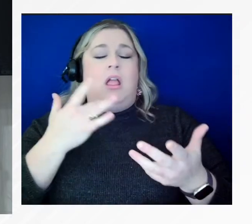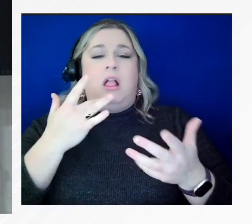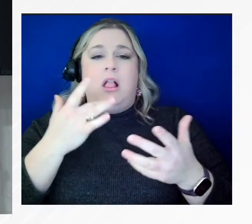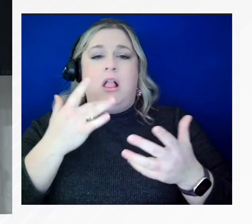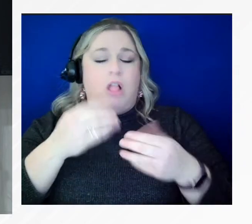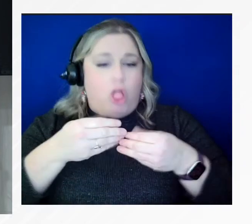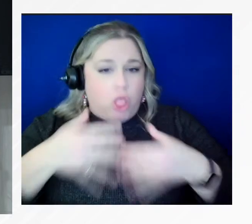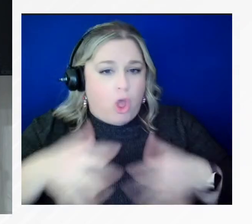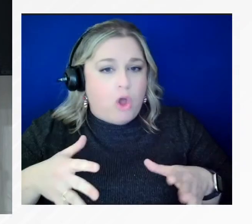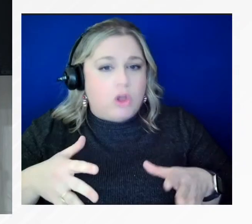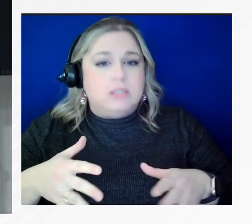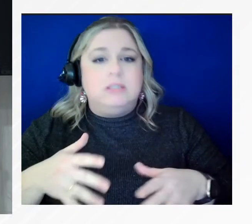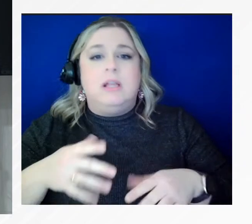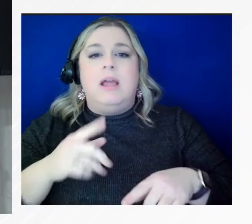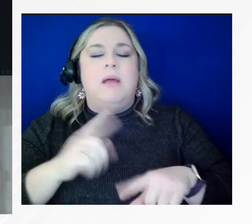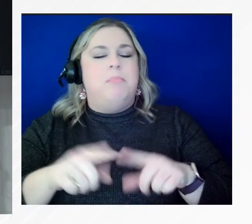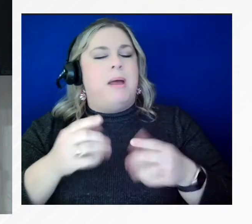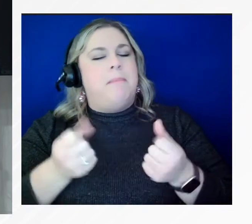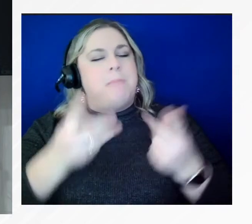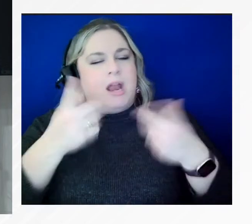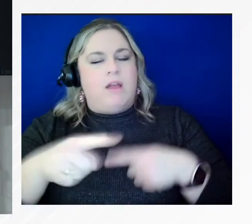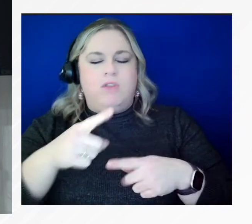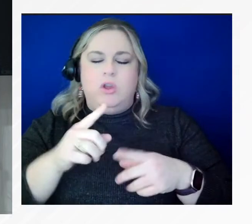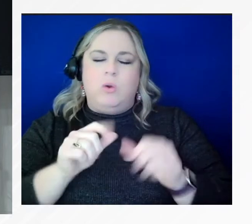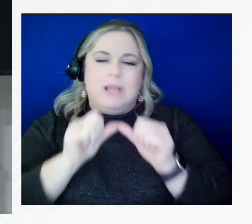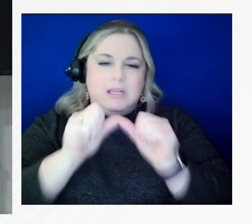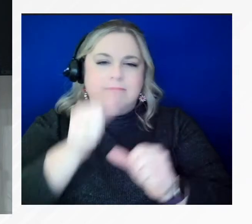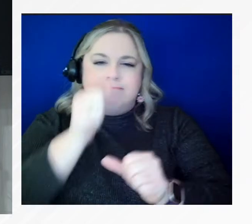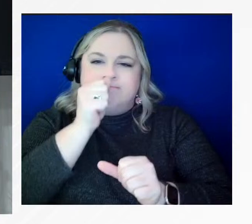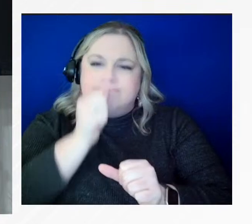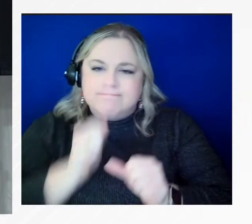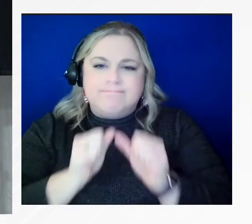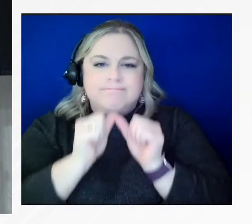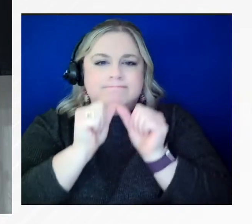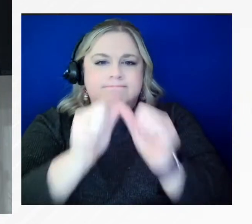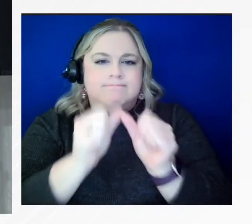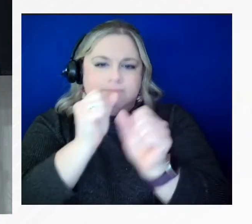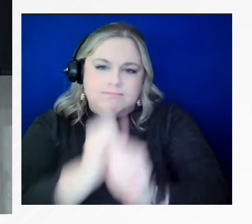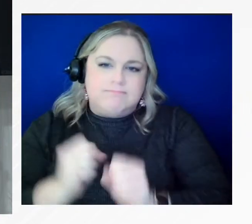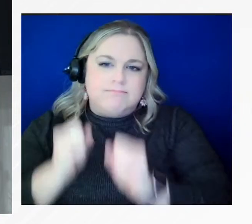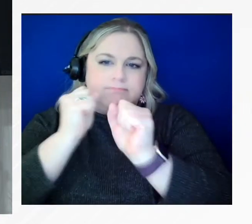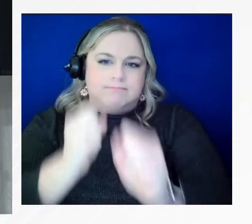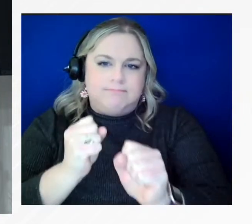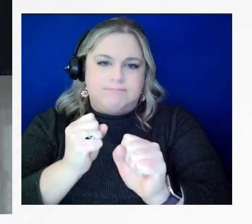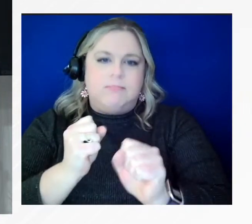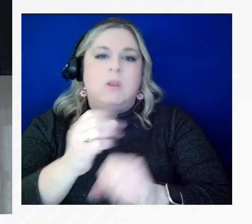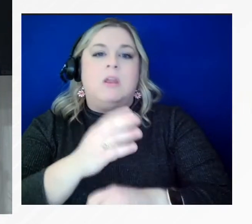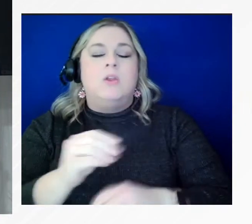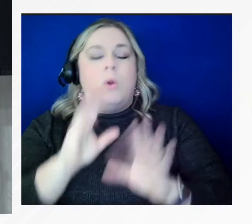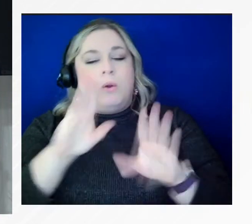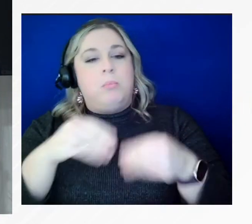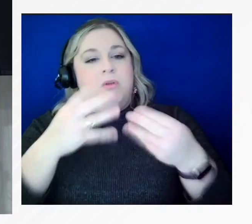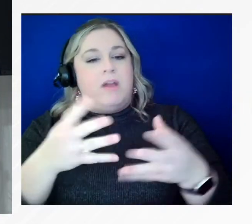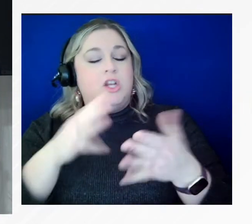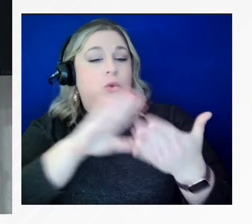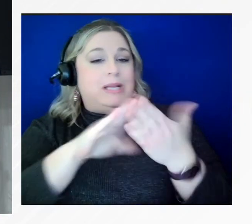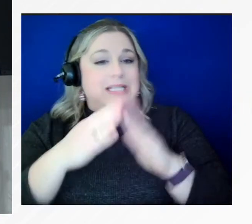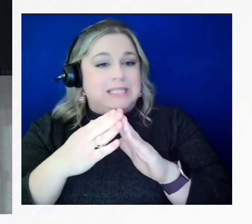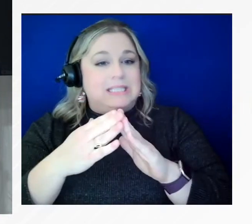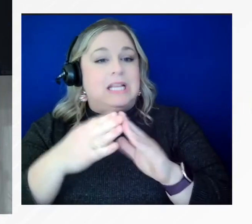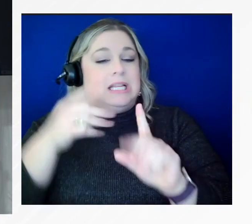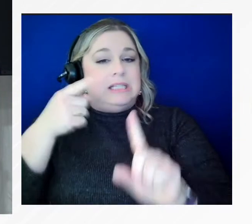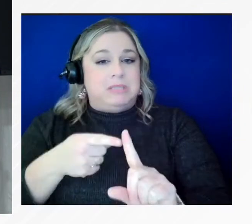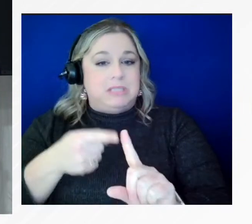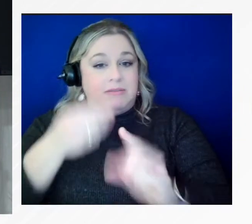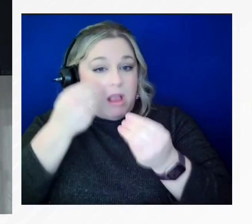have shown through. I'd like to take this opportunity to provide you with city-specific updates and next steps as